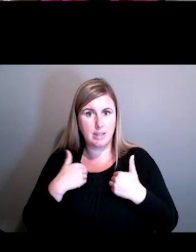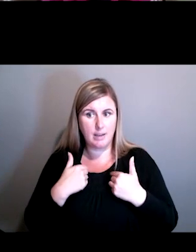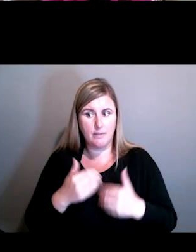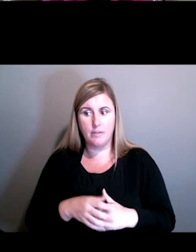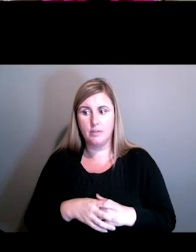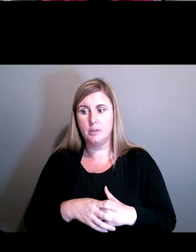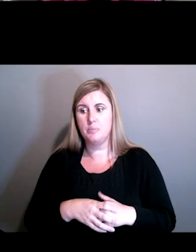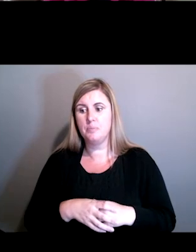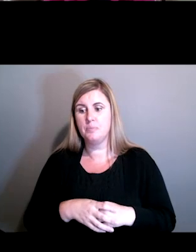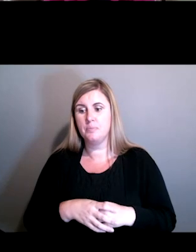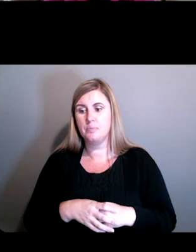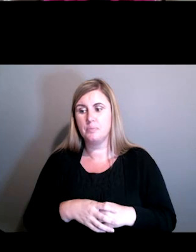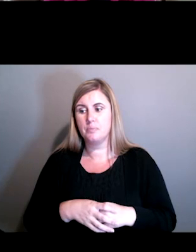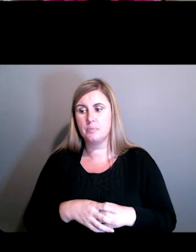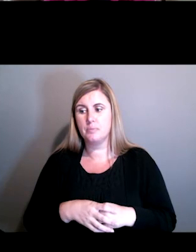Okay.